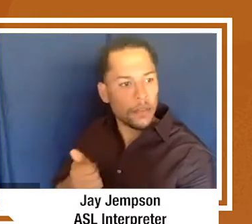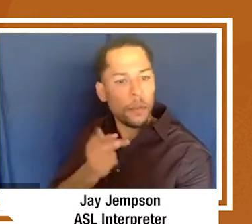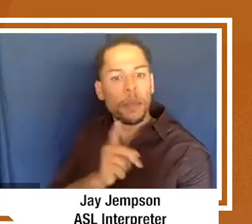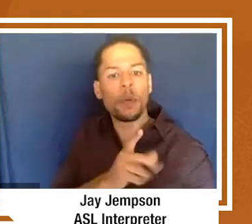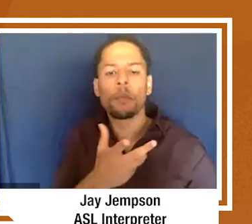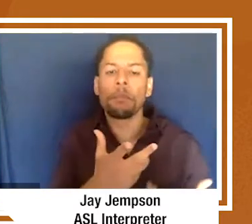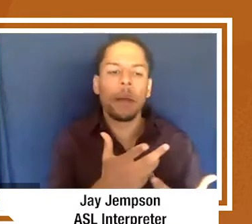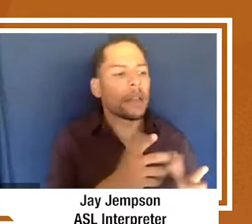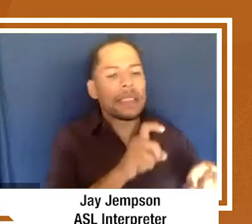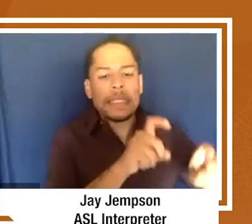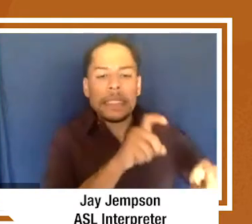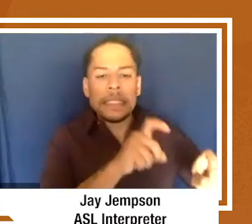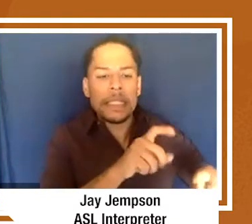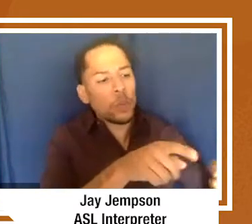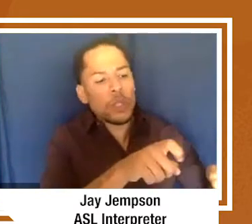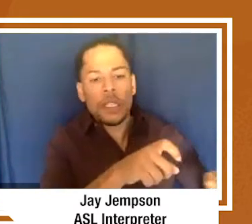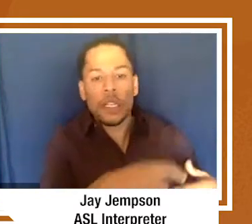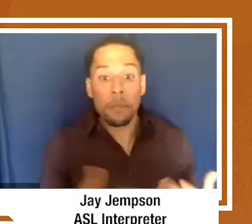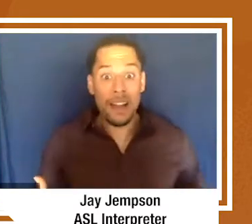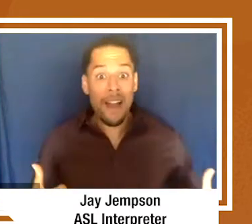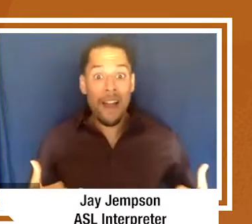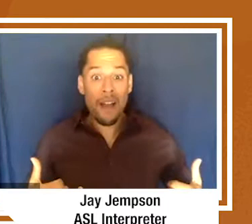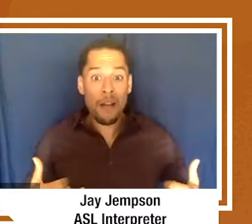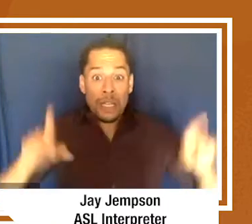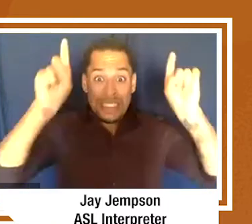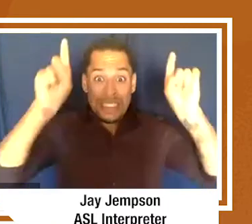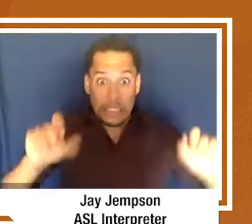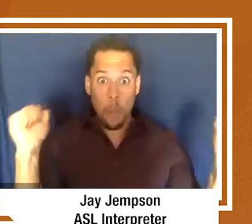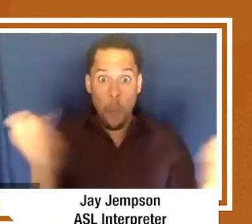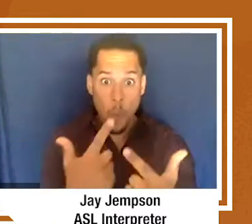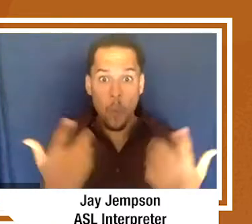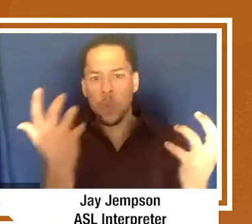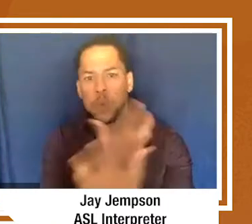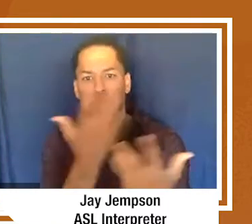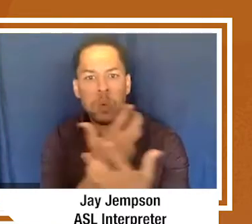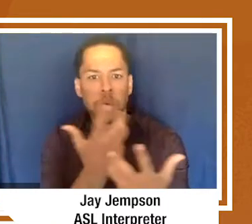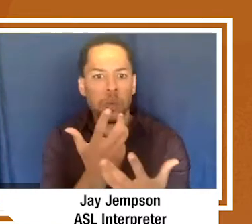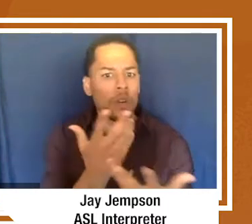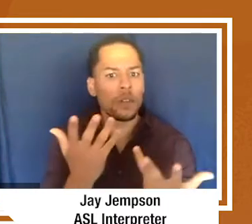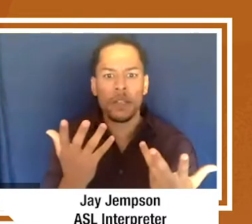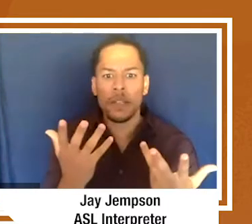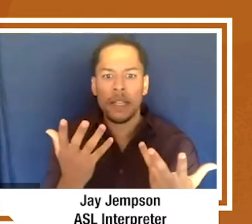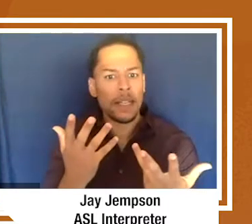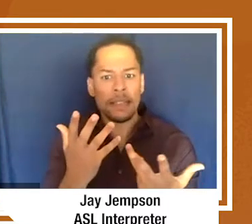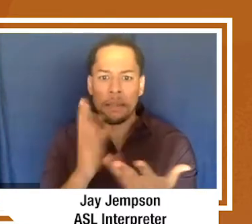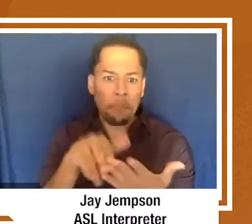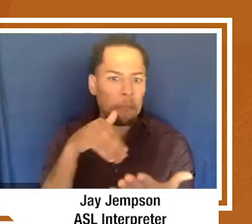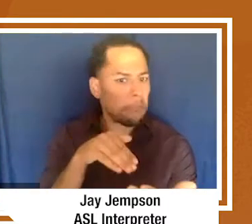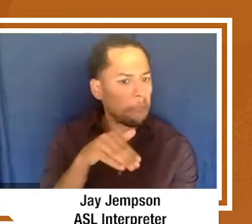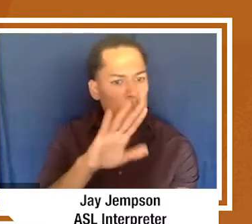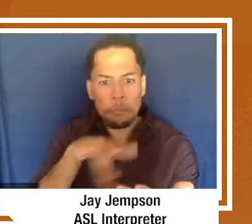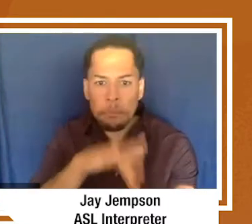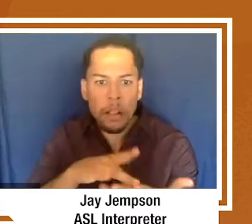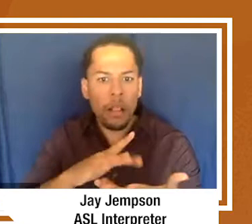in need. Here we are again, 2020, in the middle of a pandemic and all of these crises, where